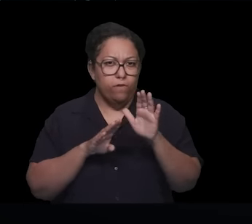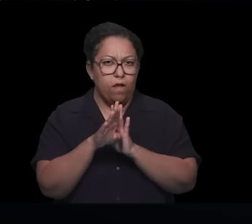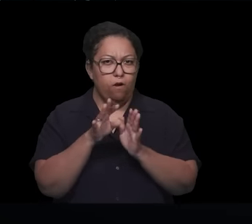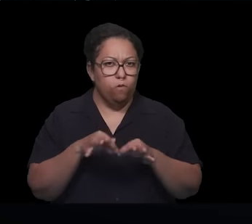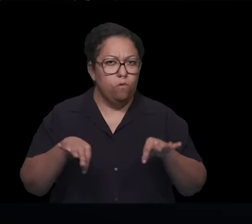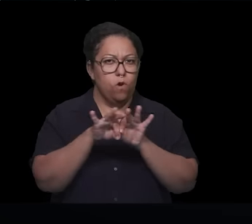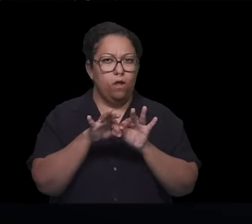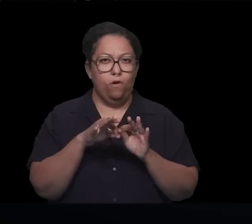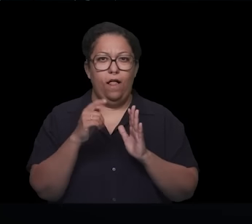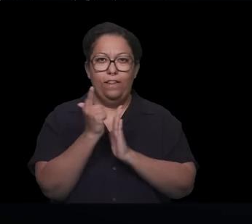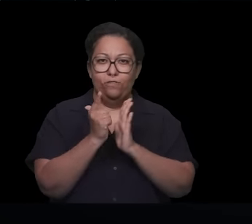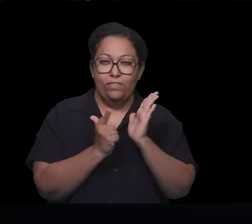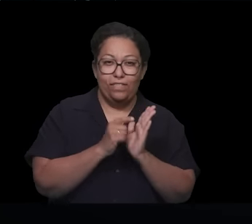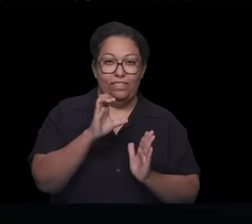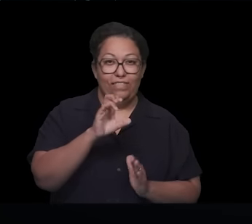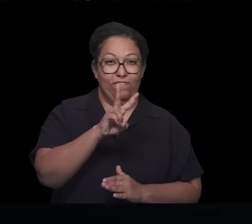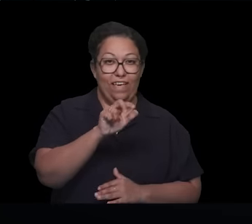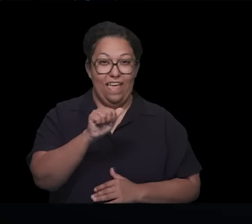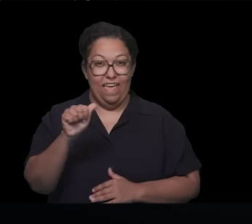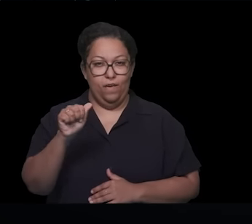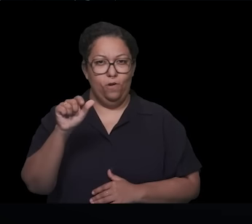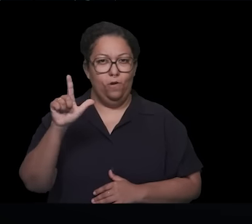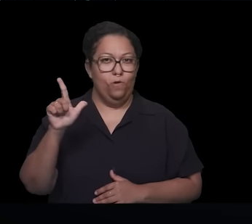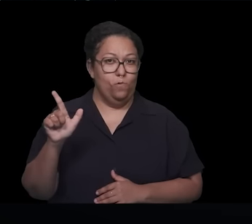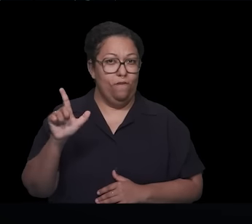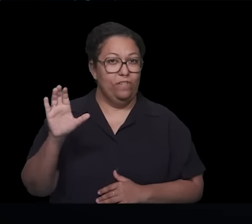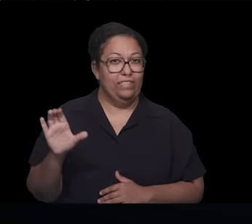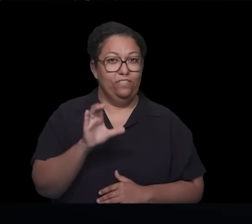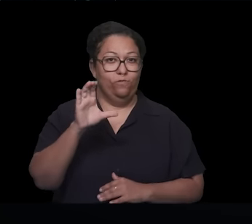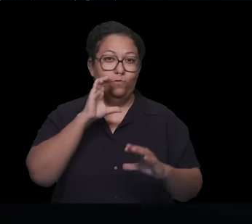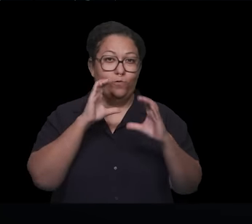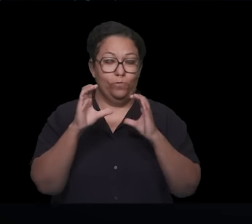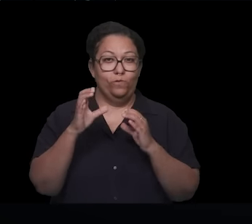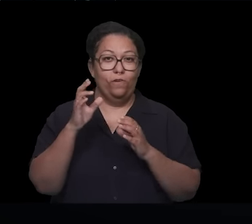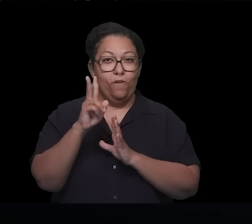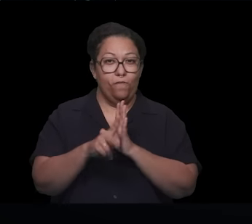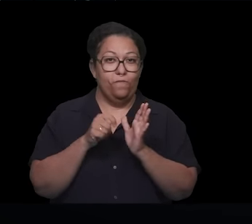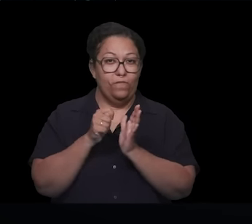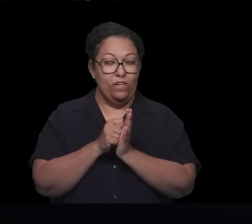of critical legislation, the CVAA, the 21st Century